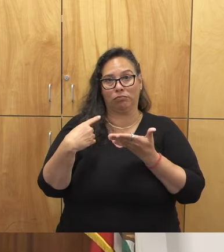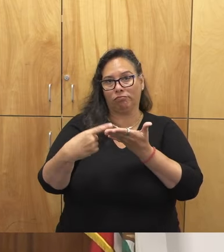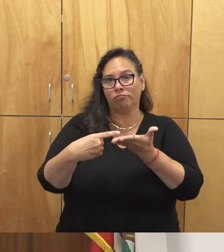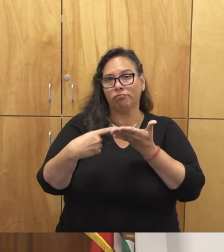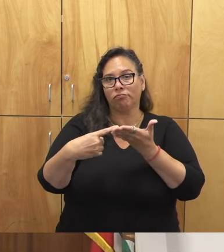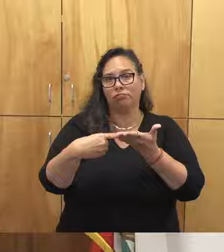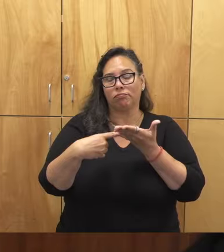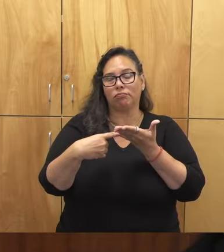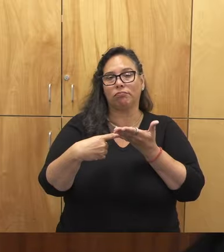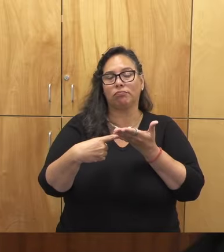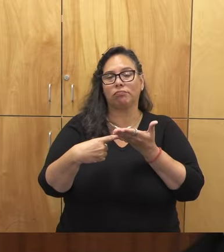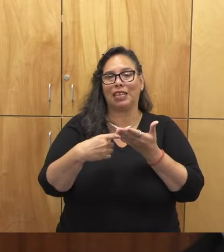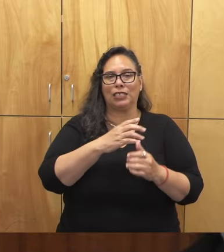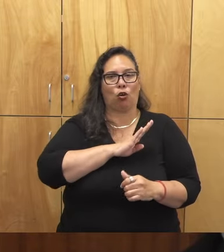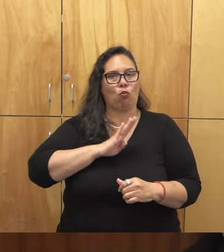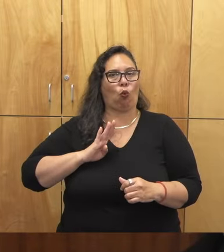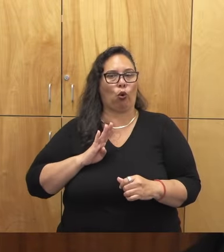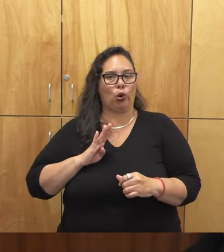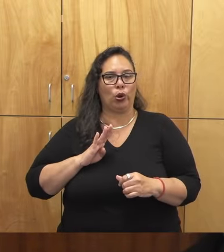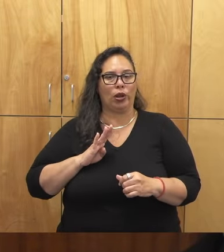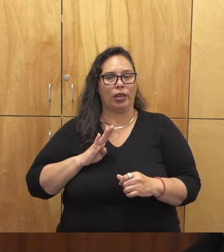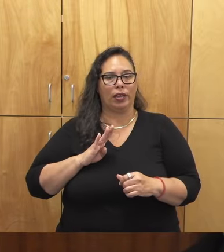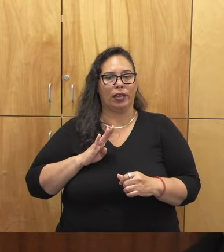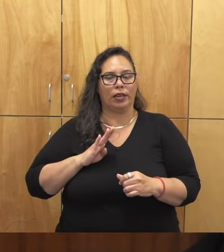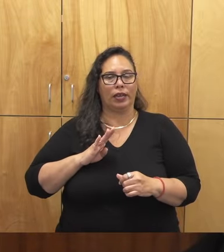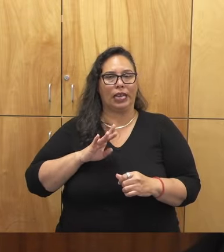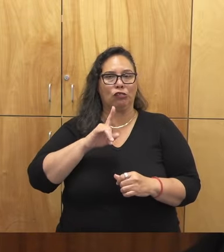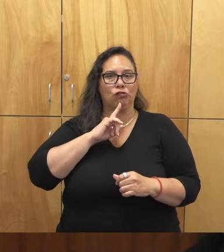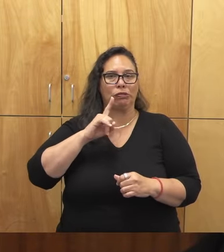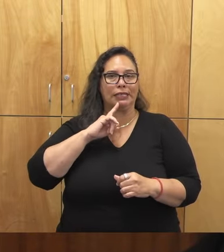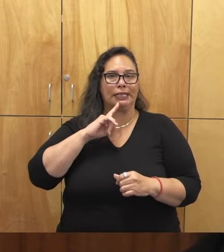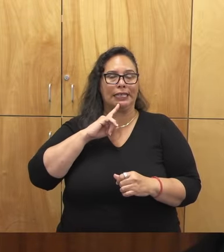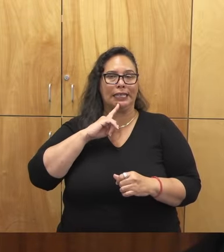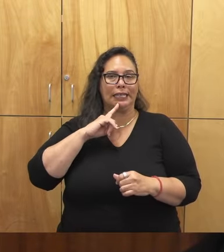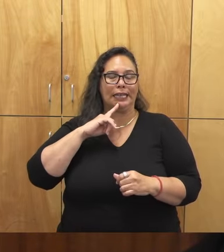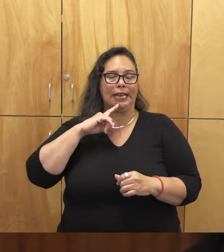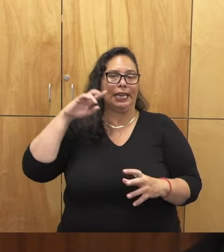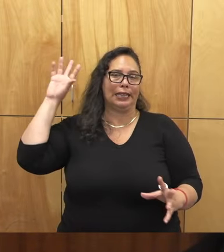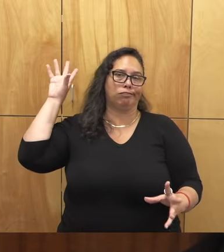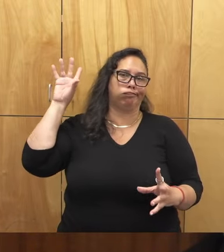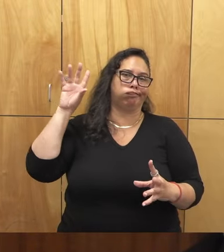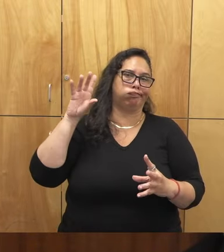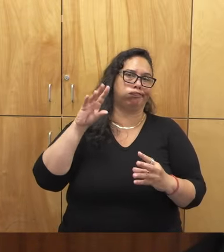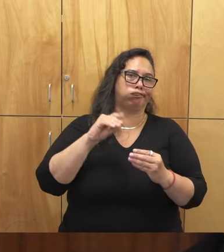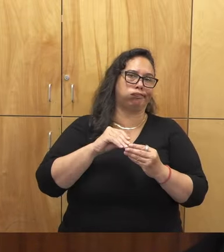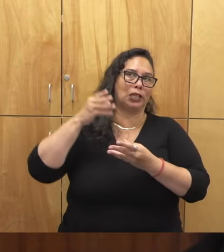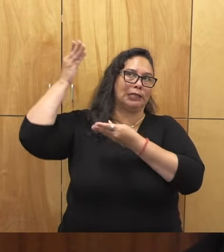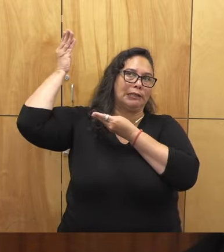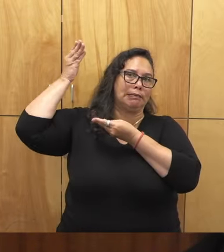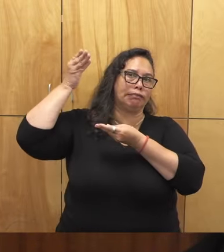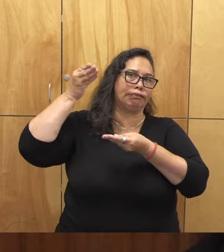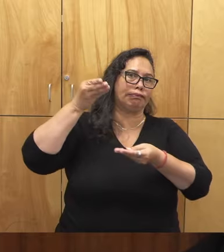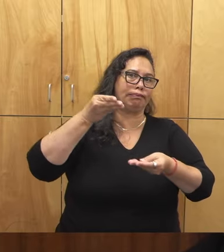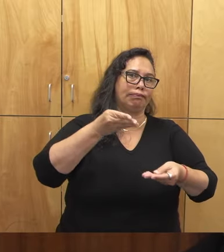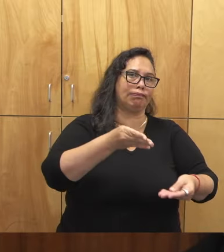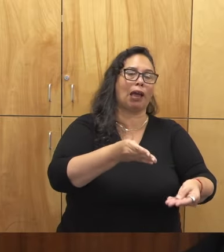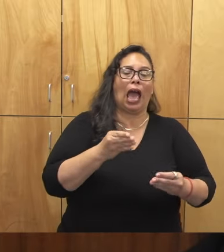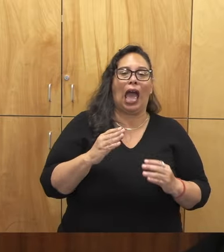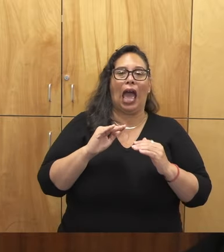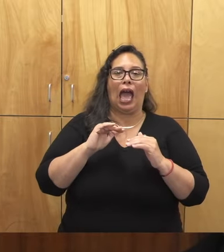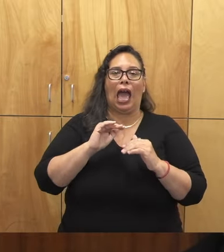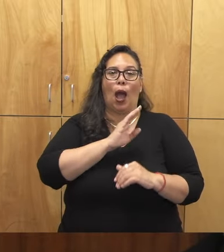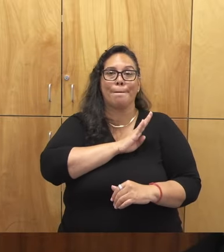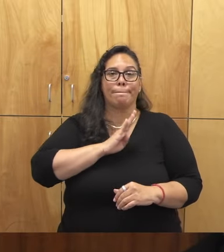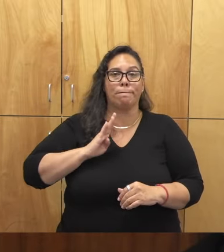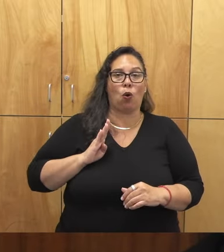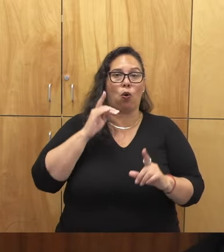about as a board is really the cascading, that was the fancy term Dr. Baker was using, in regards to our board goals all